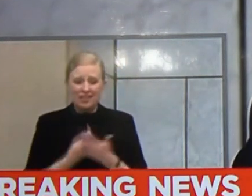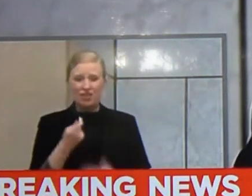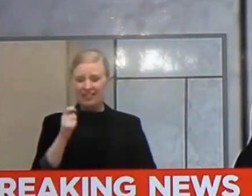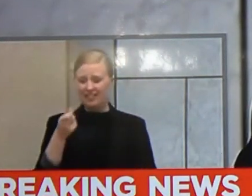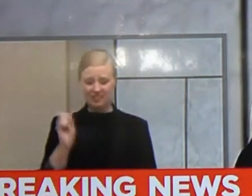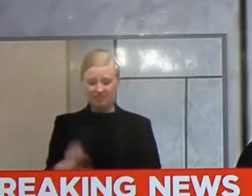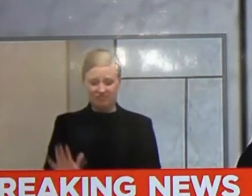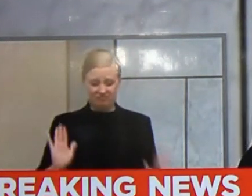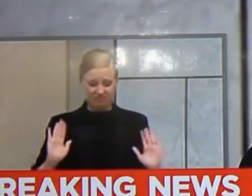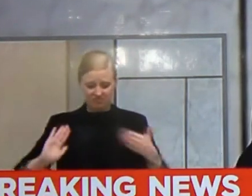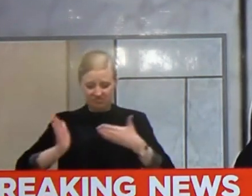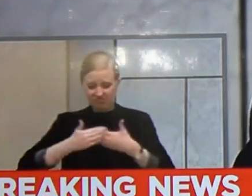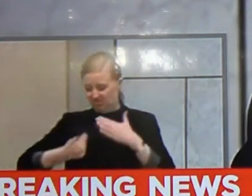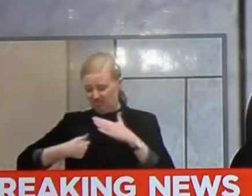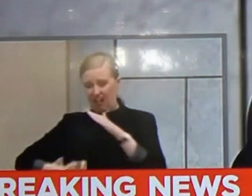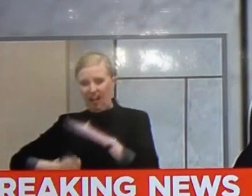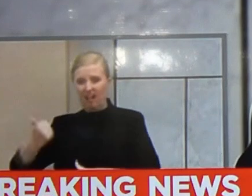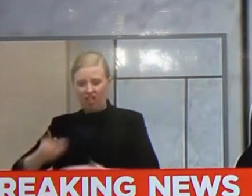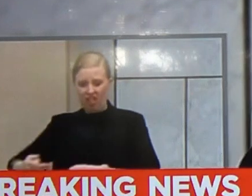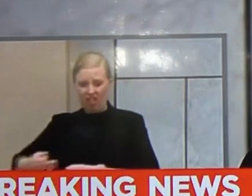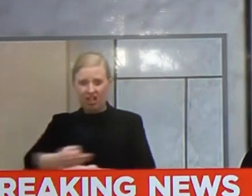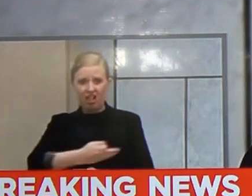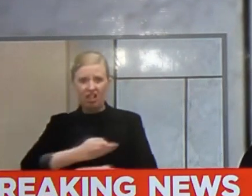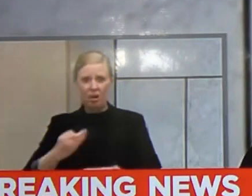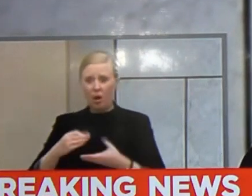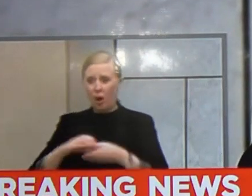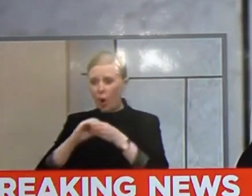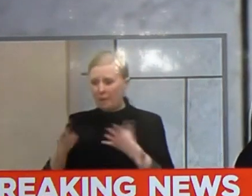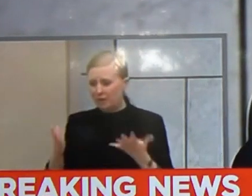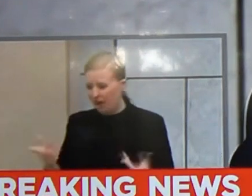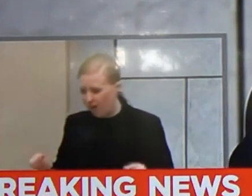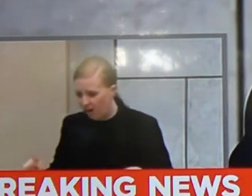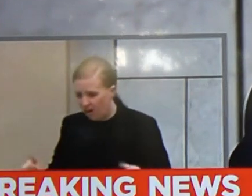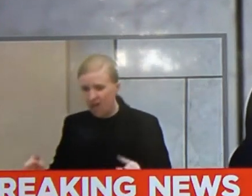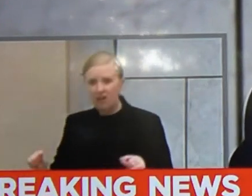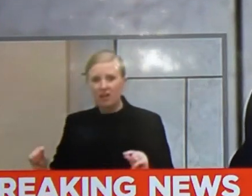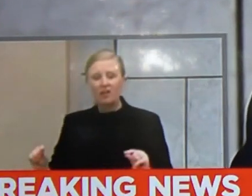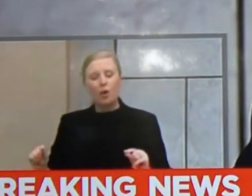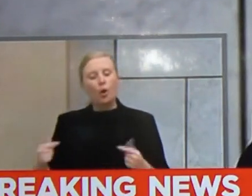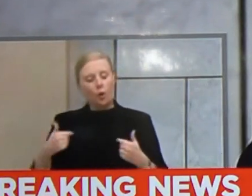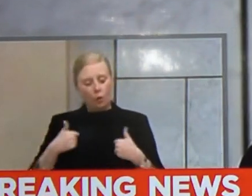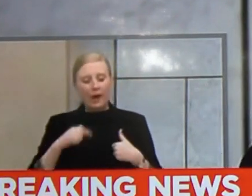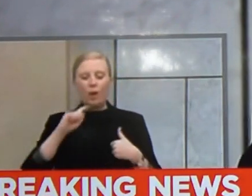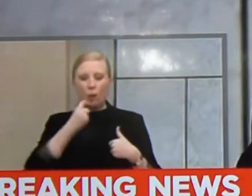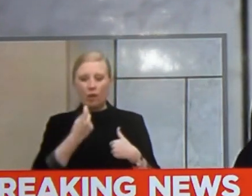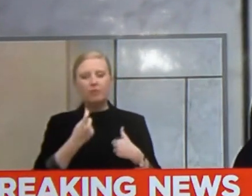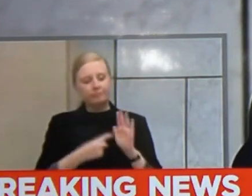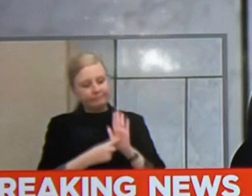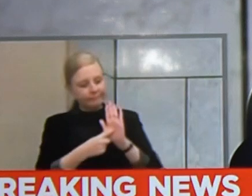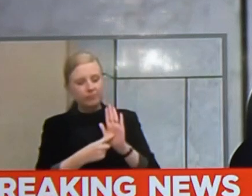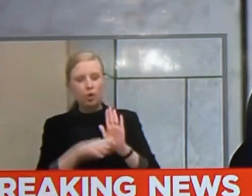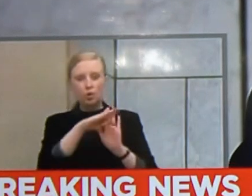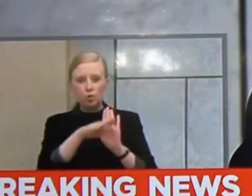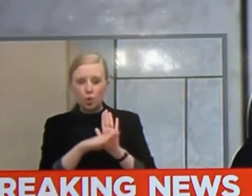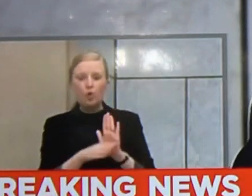this. What we need to do is have a code of behaviour which will be mandatory under state and territory laws that will get people into a room and get them to sort it